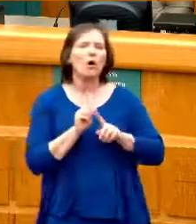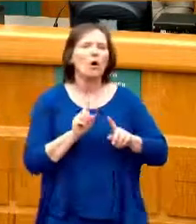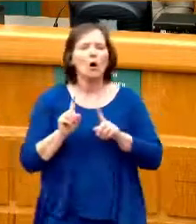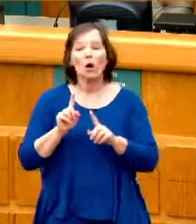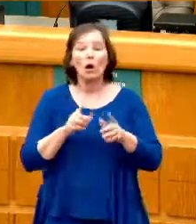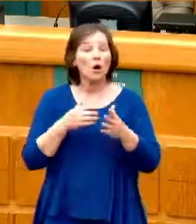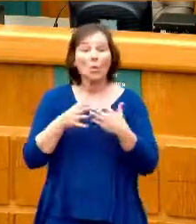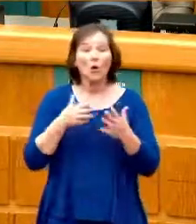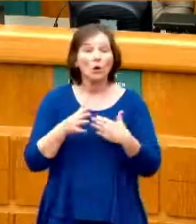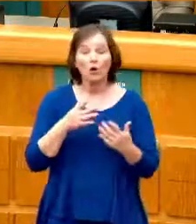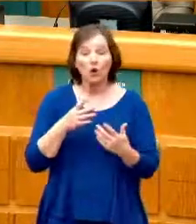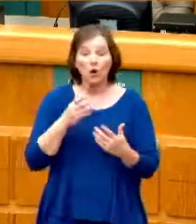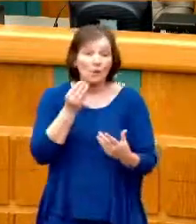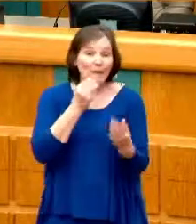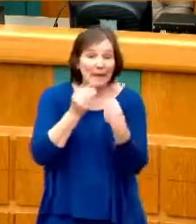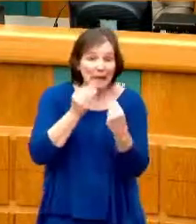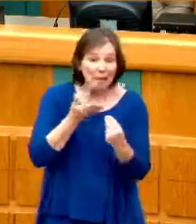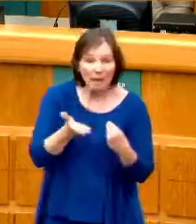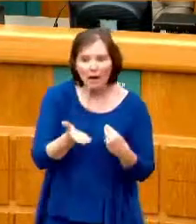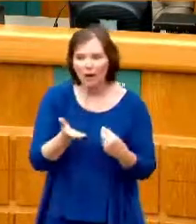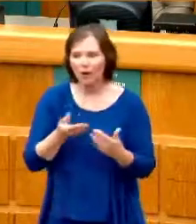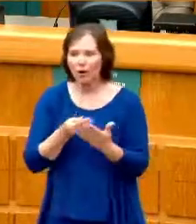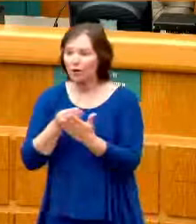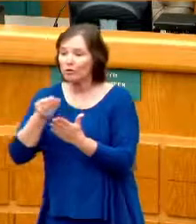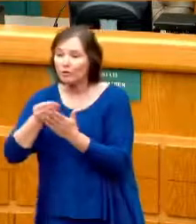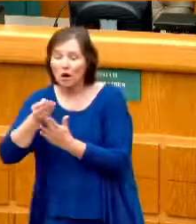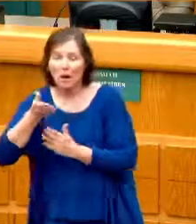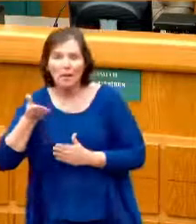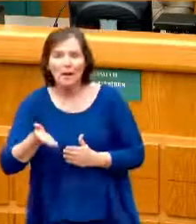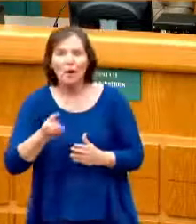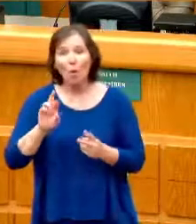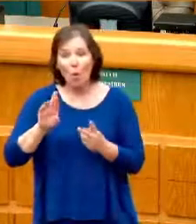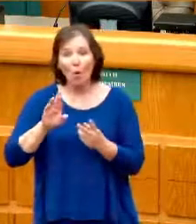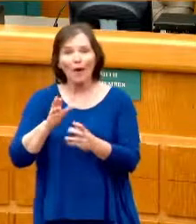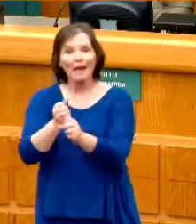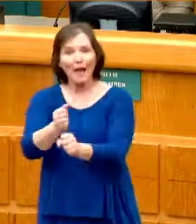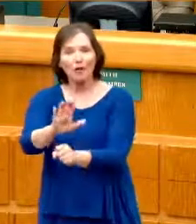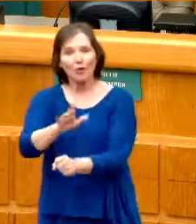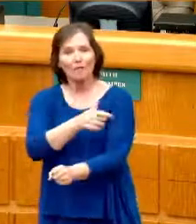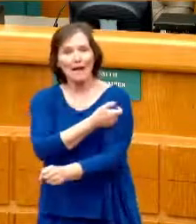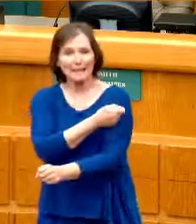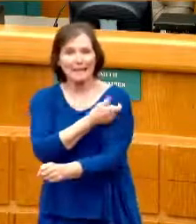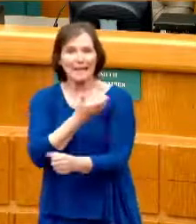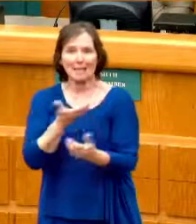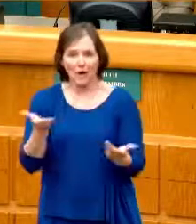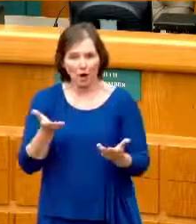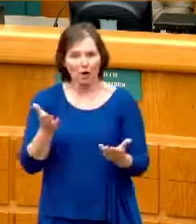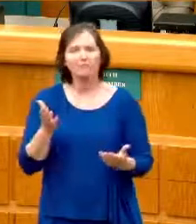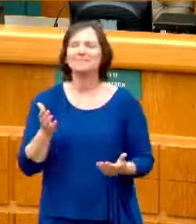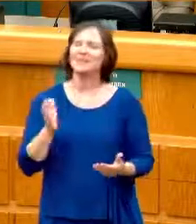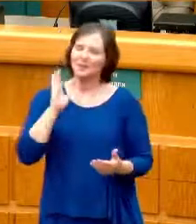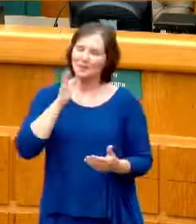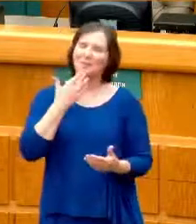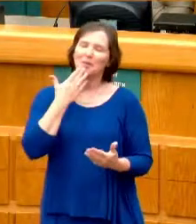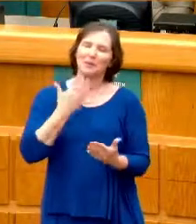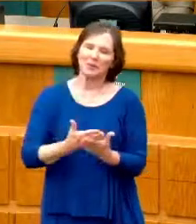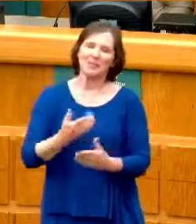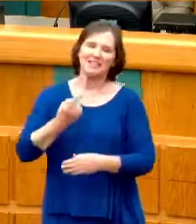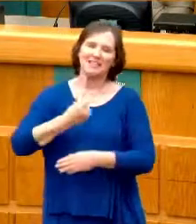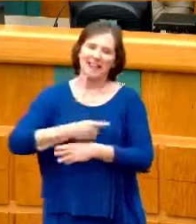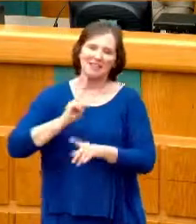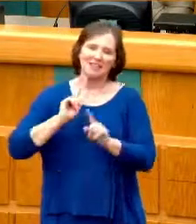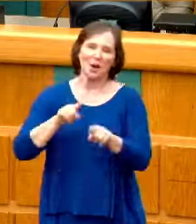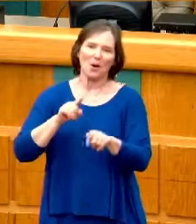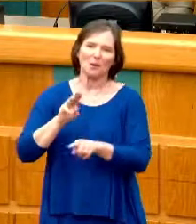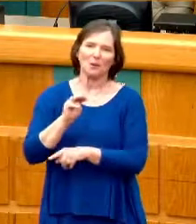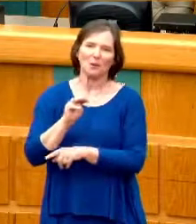COVID-19 vaccine shot, it sounds like it's a good day to be at La Palmera next week. And also, I'm being corrected here by